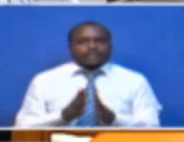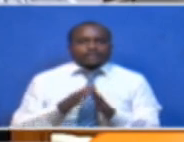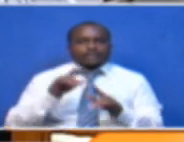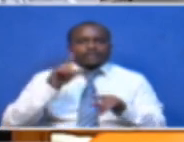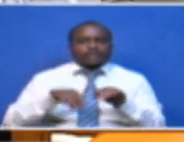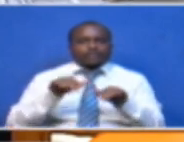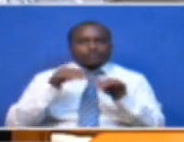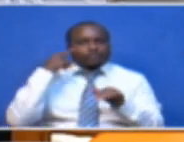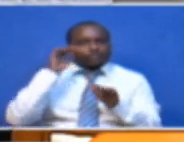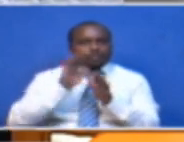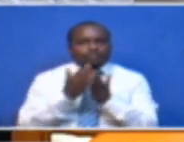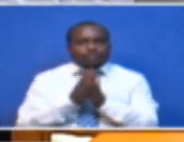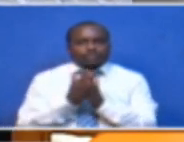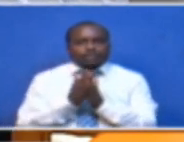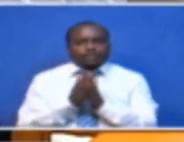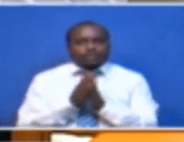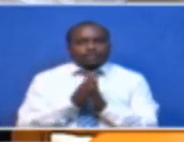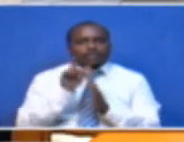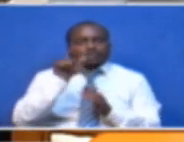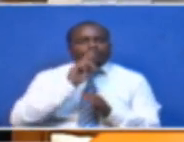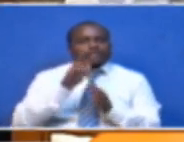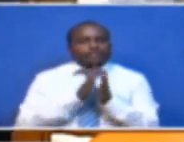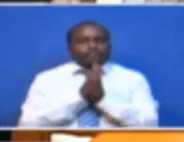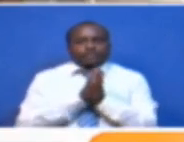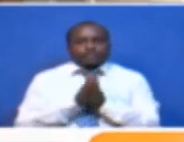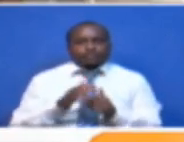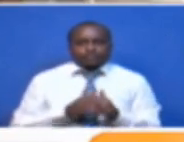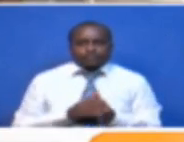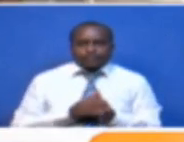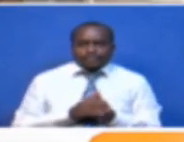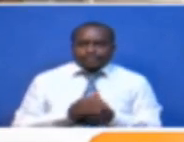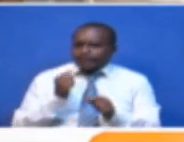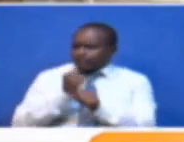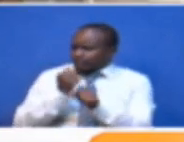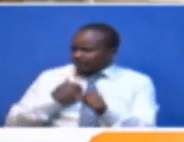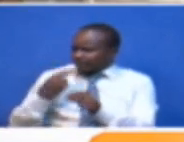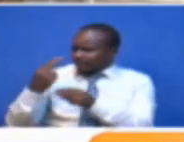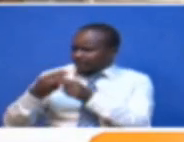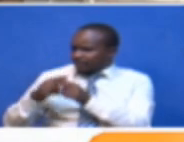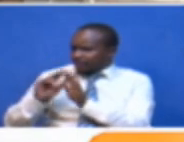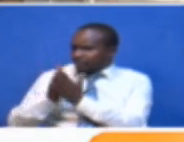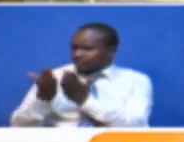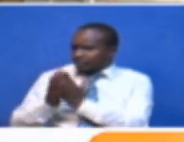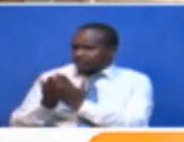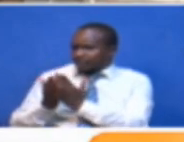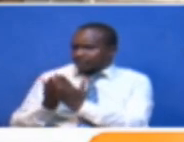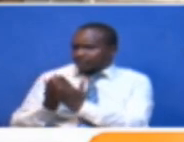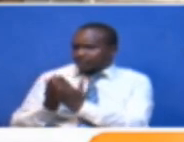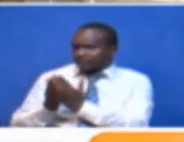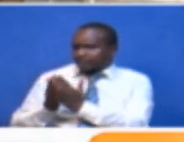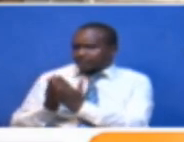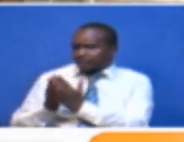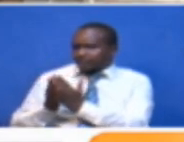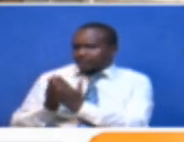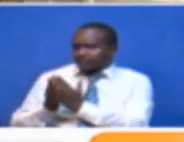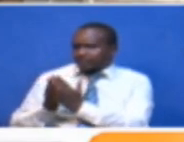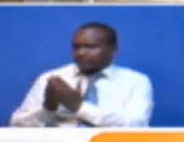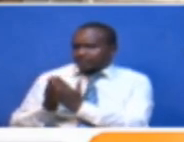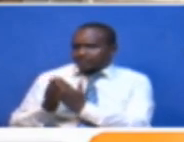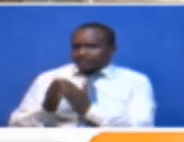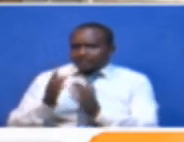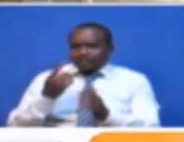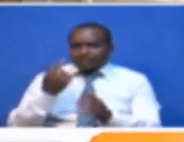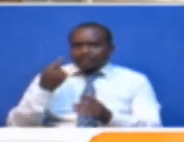for the book release. You are an inspiration. Do you have a working title for the book yet? The Power of Power.